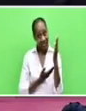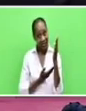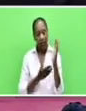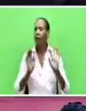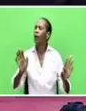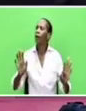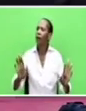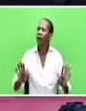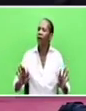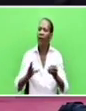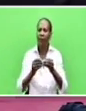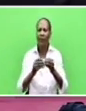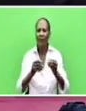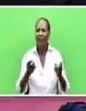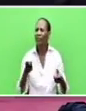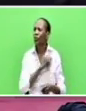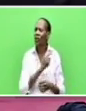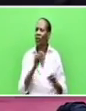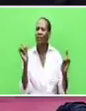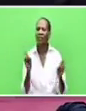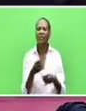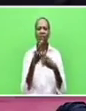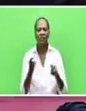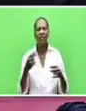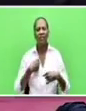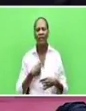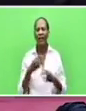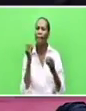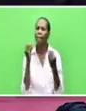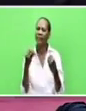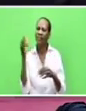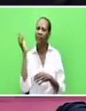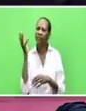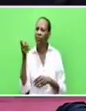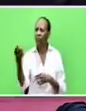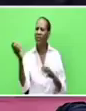honorable members, you can't sing when we are I'm speaking.